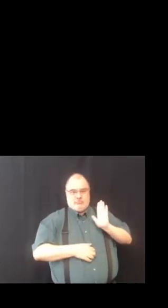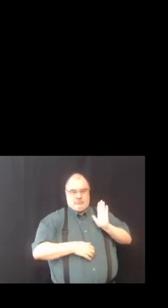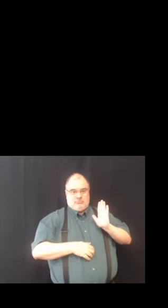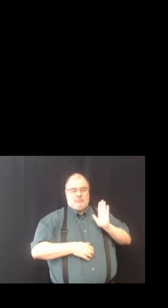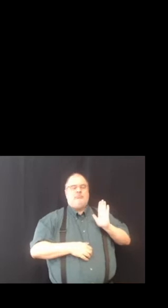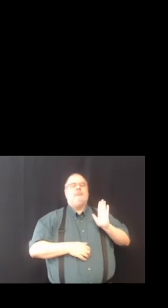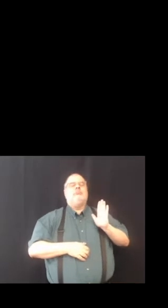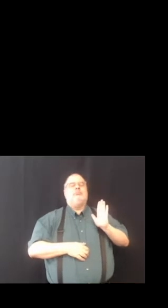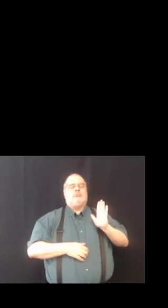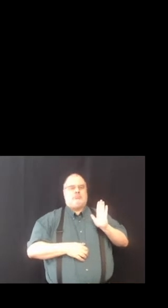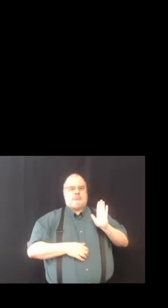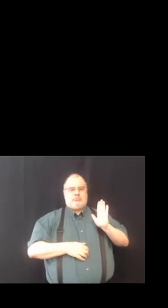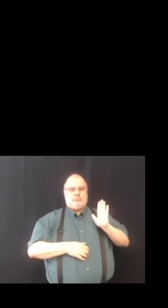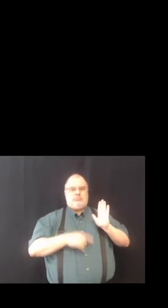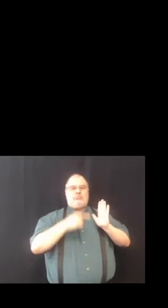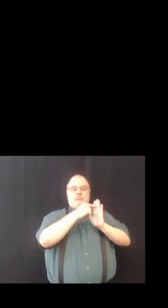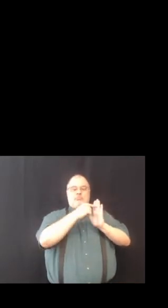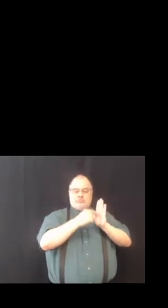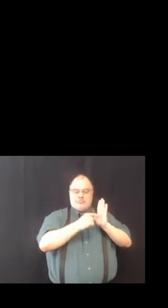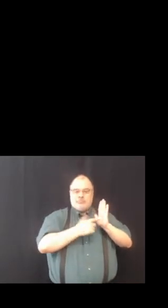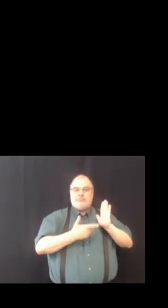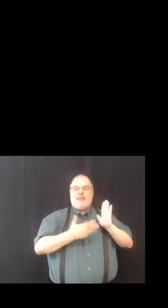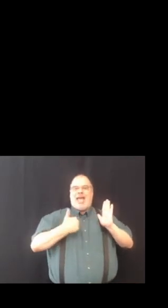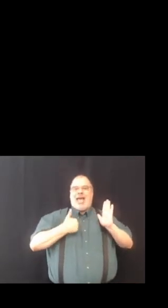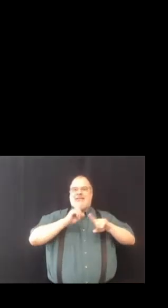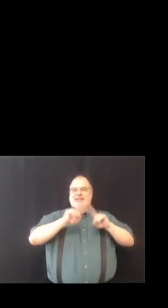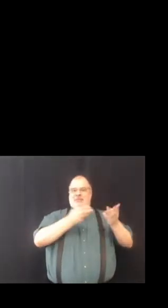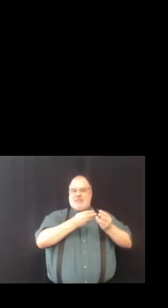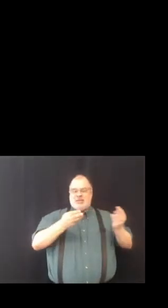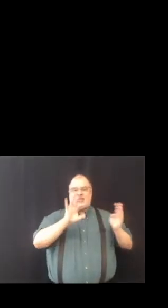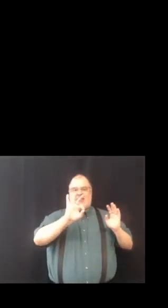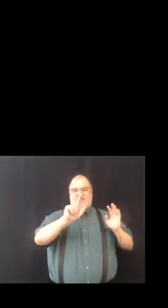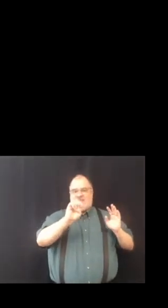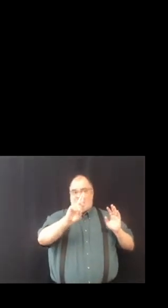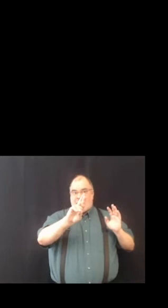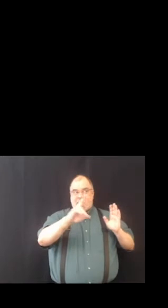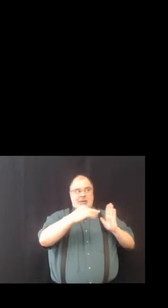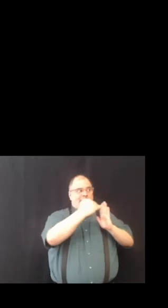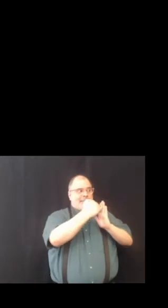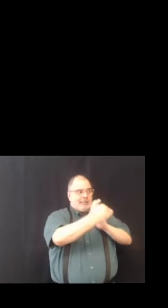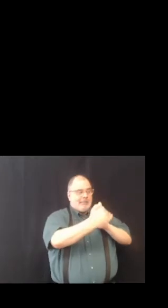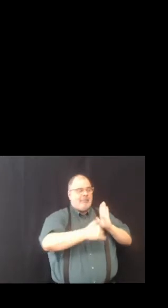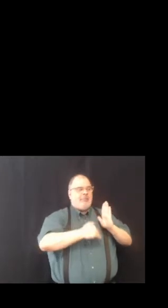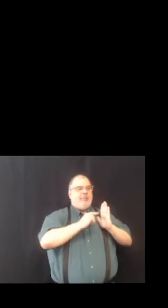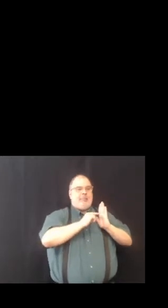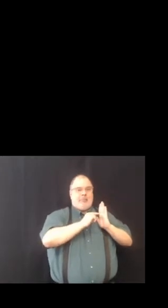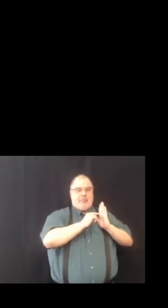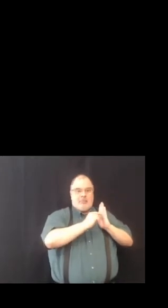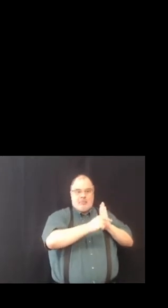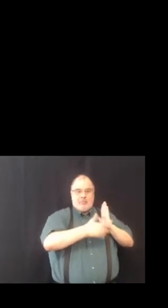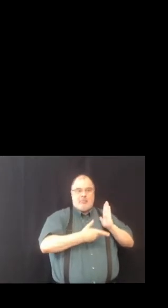And here are a list of our outreach materials. We have the flyer, the handout that you just saw on the screen previously, and there are frequently